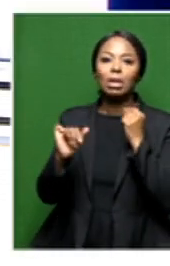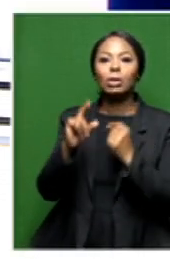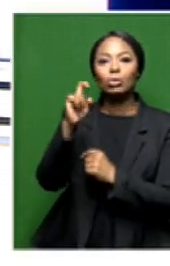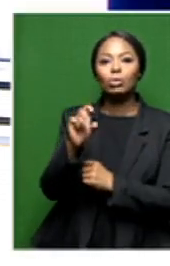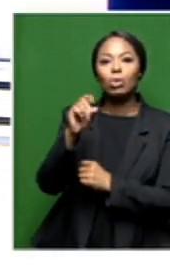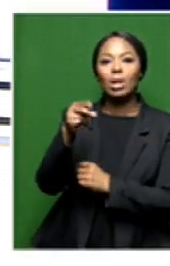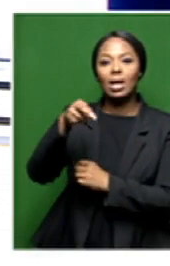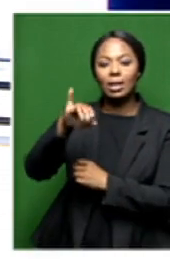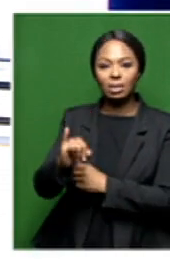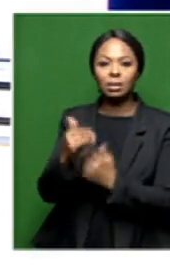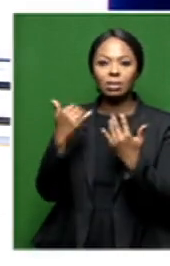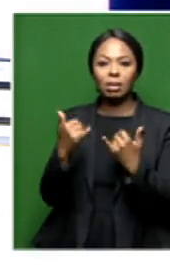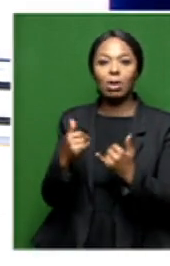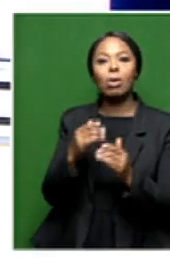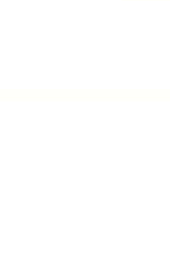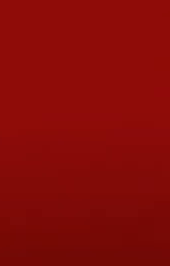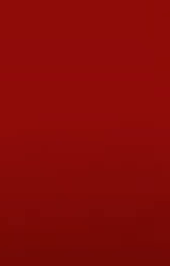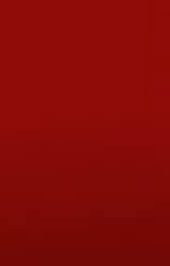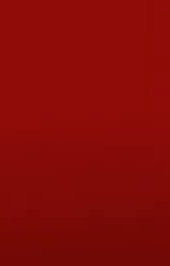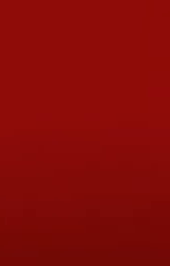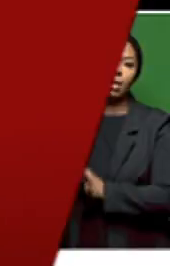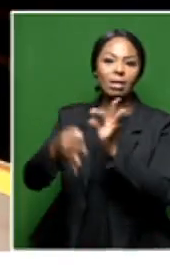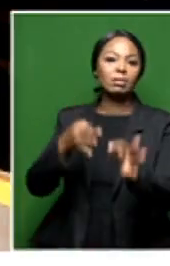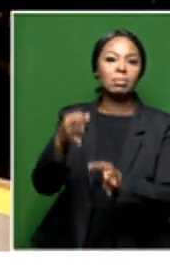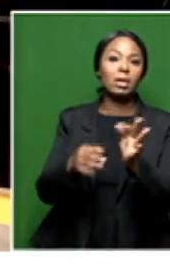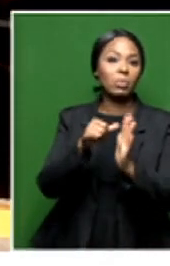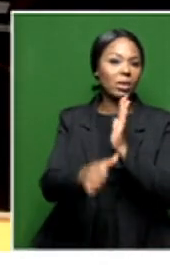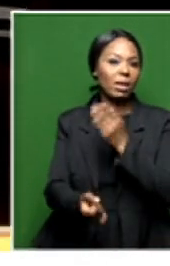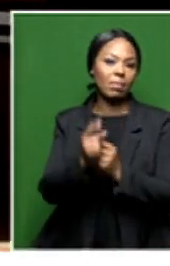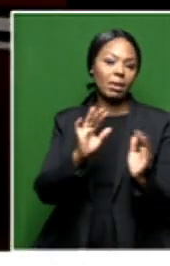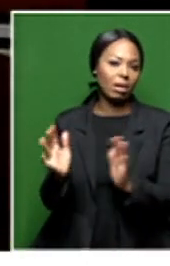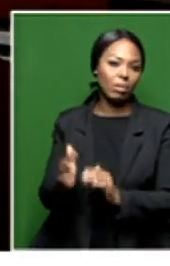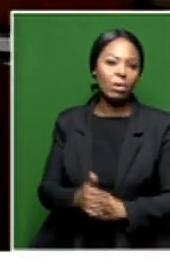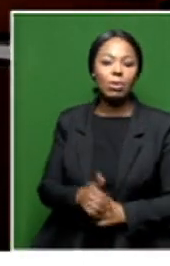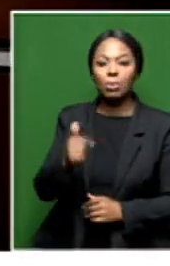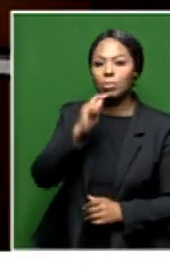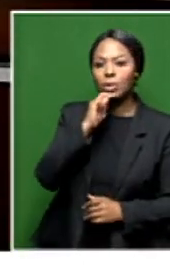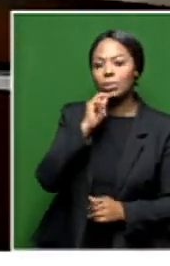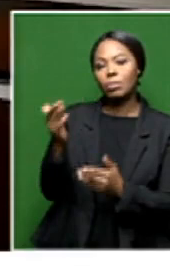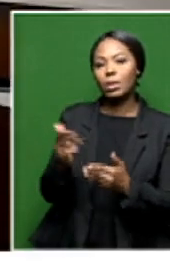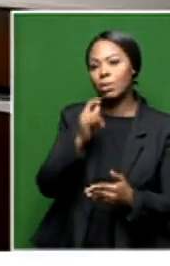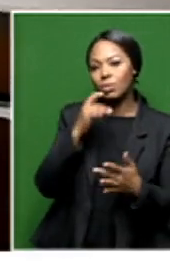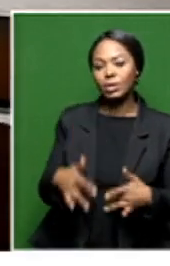events planned out for this week. Reverend, a very good morning to you. Thank you so much for joining us. Welcome to Morning Live.